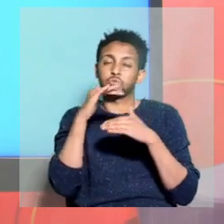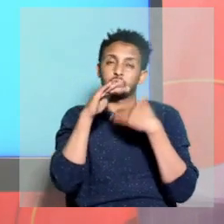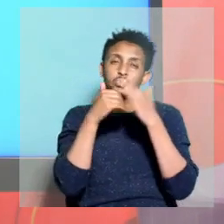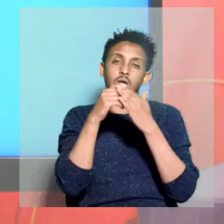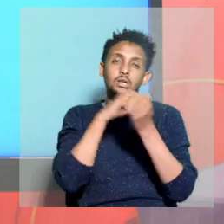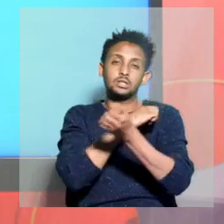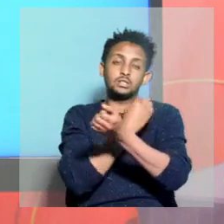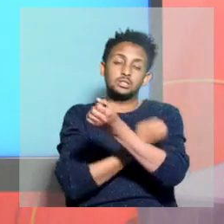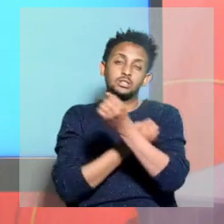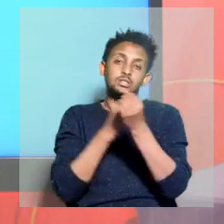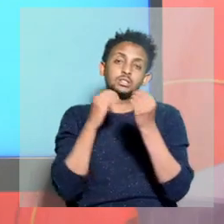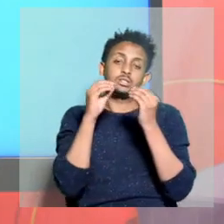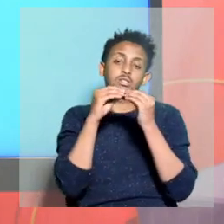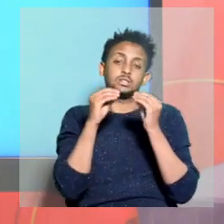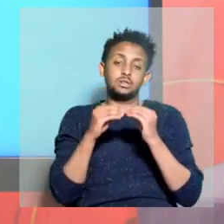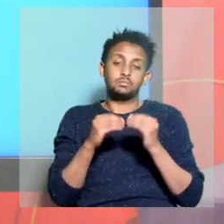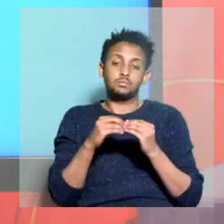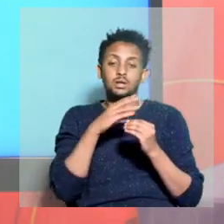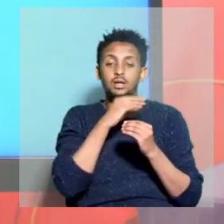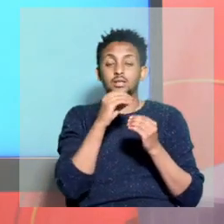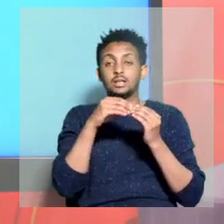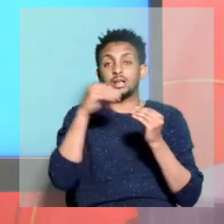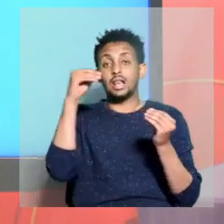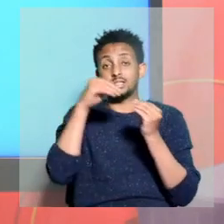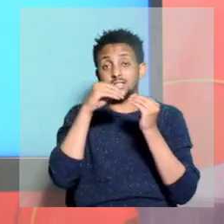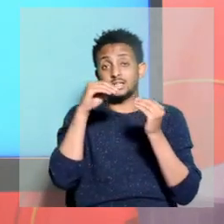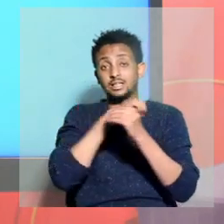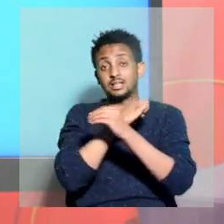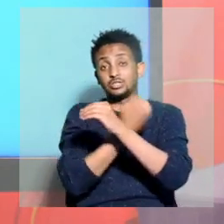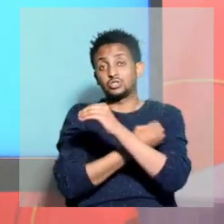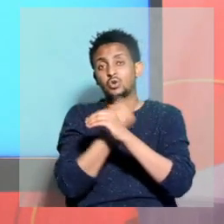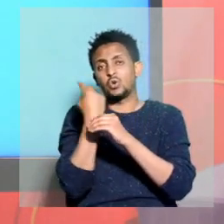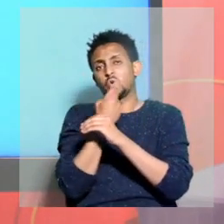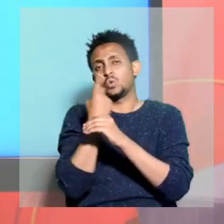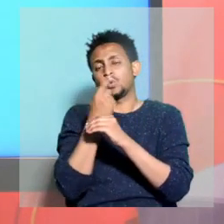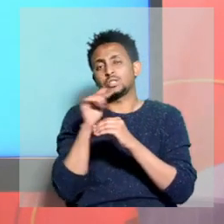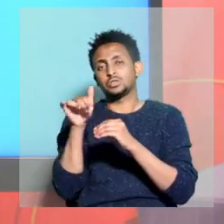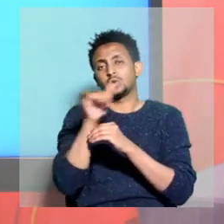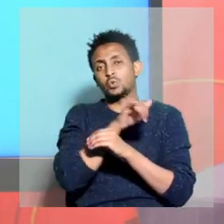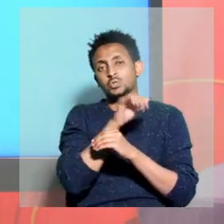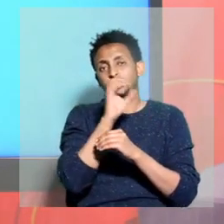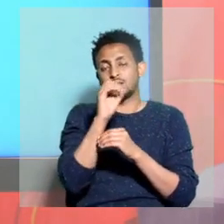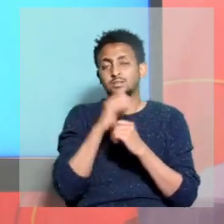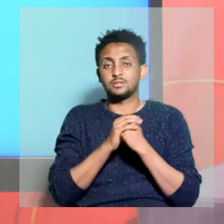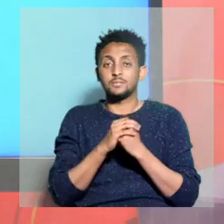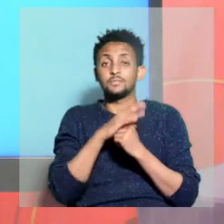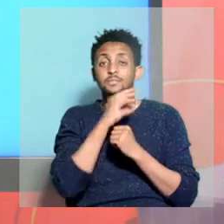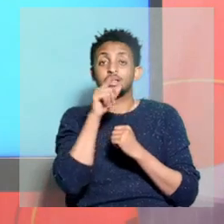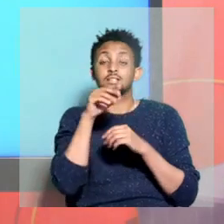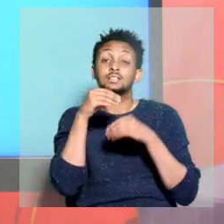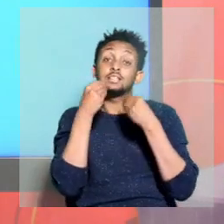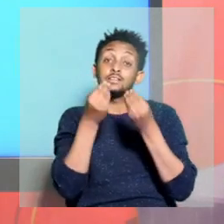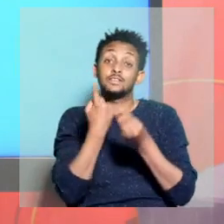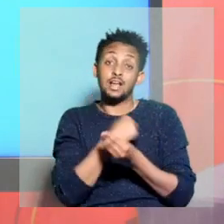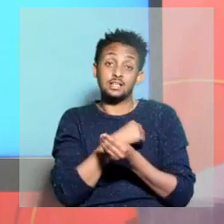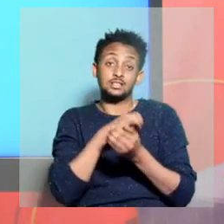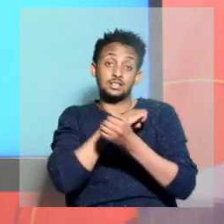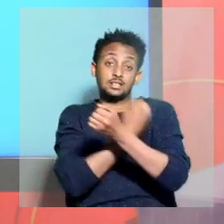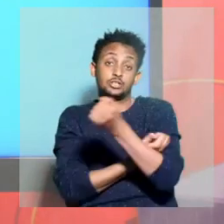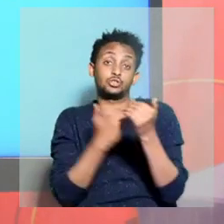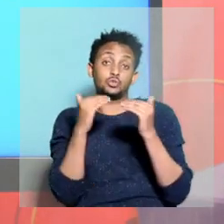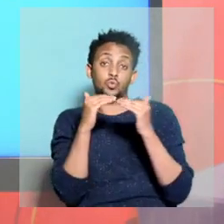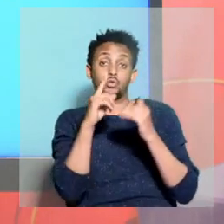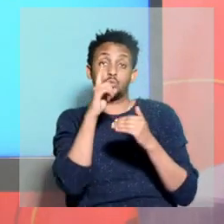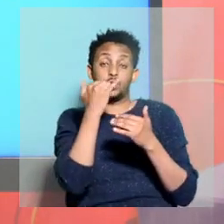total energy, the sum total of kinetic energy and elastic energy is always remains constant. And it's given as energy is equals